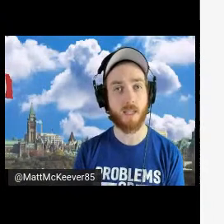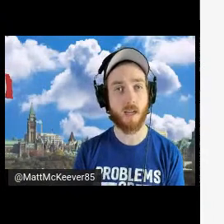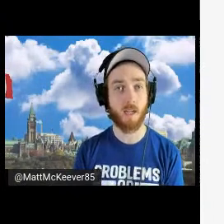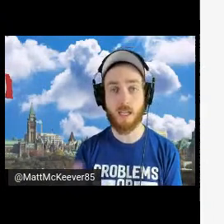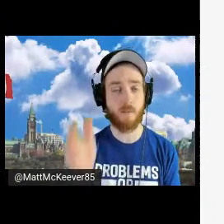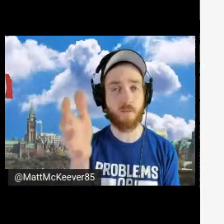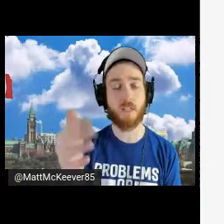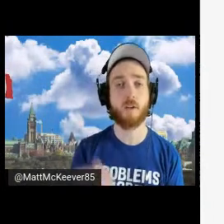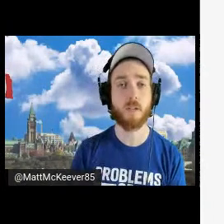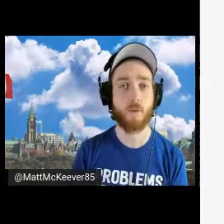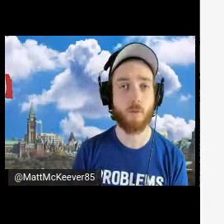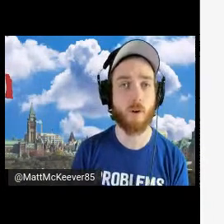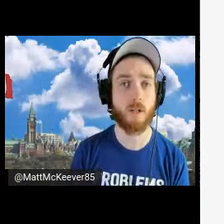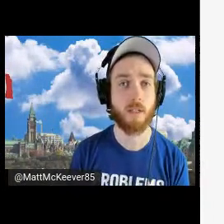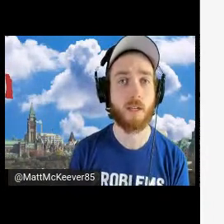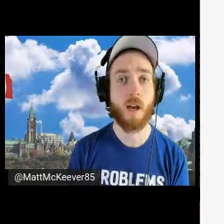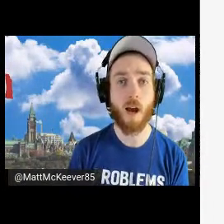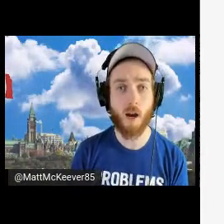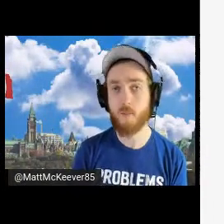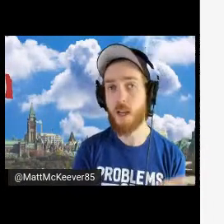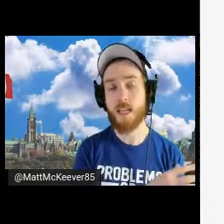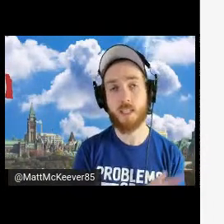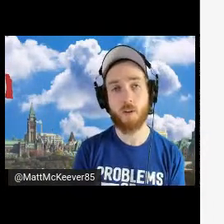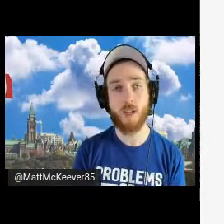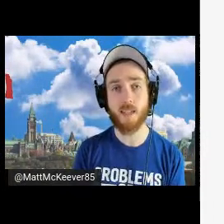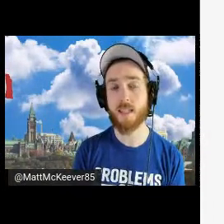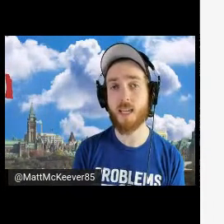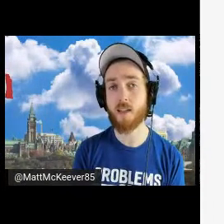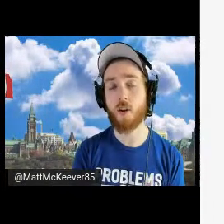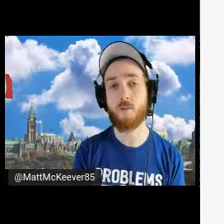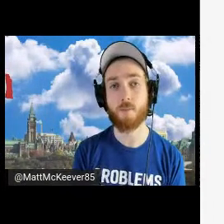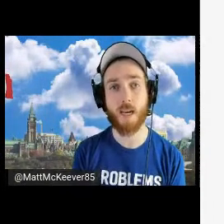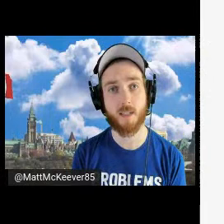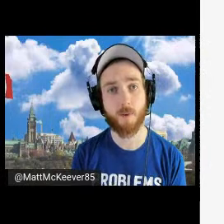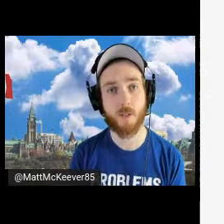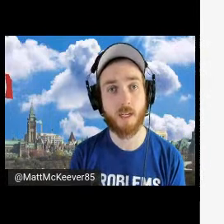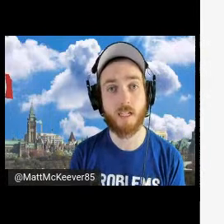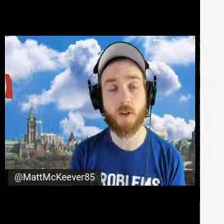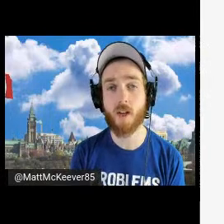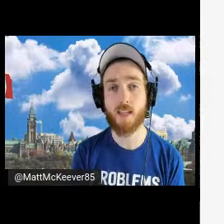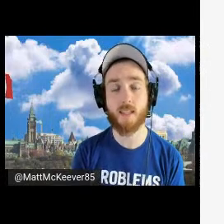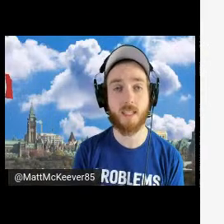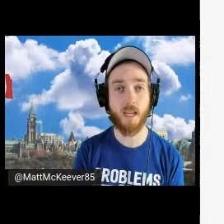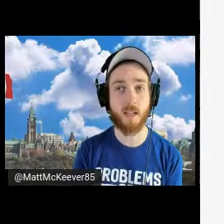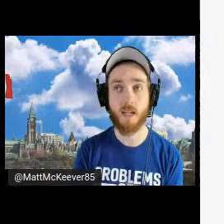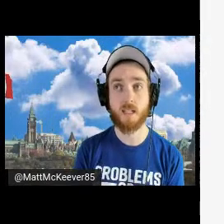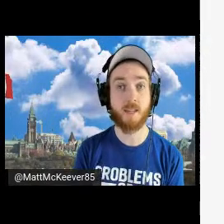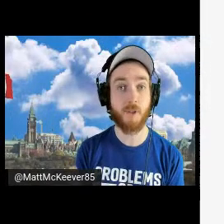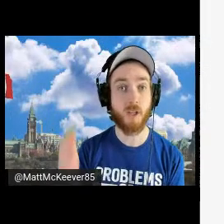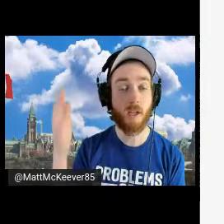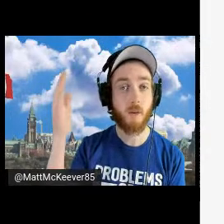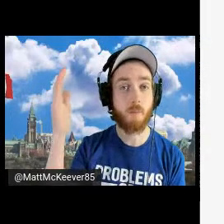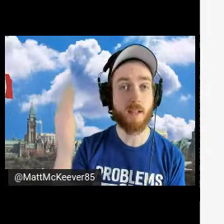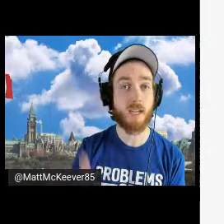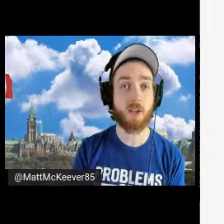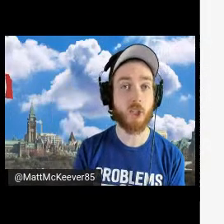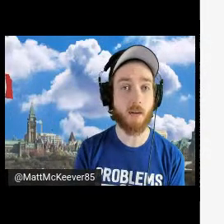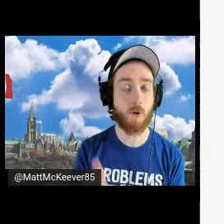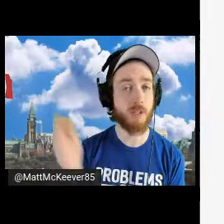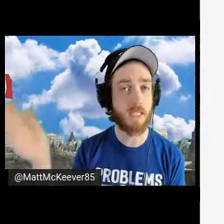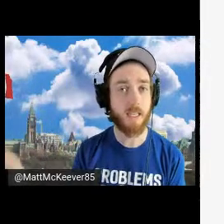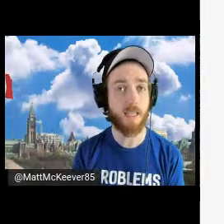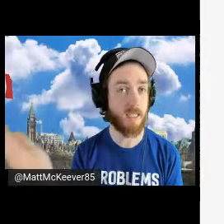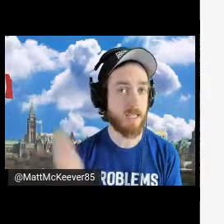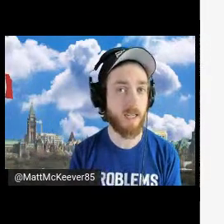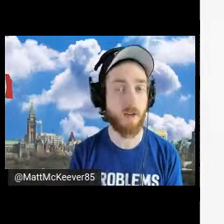in the sand, even if they don't have a warrant? Is your line in the sand COVID passports? Is your line in the sand simply military